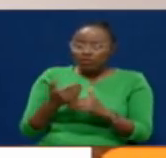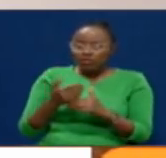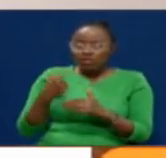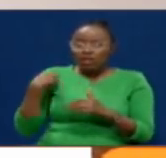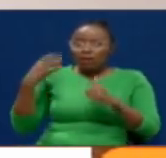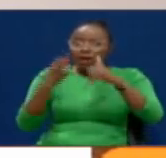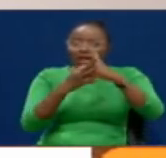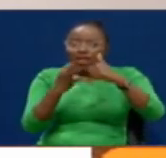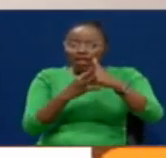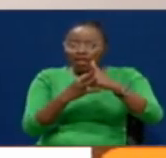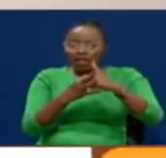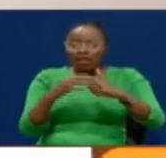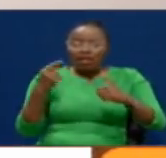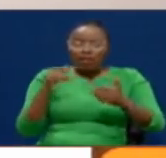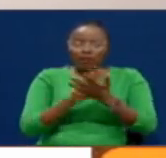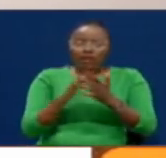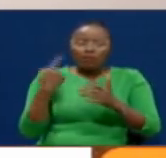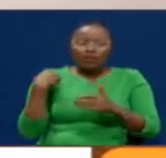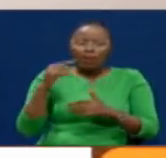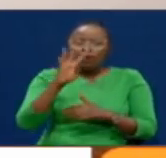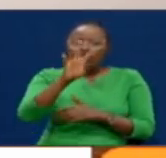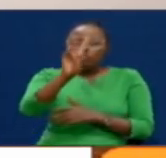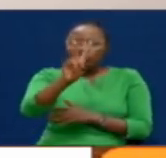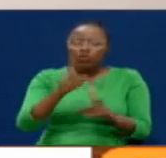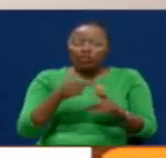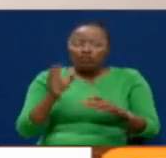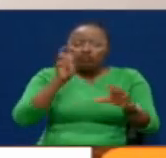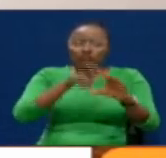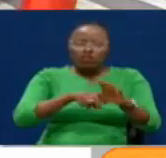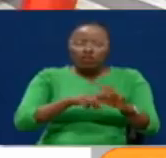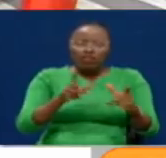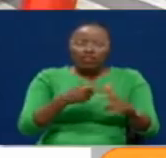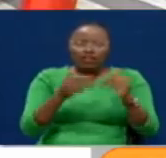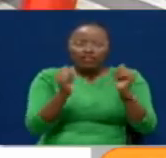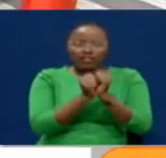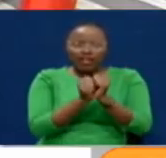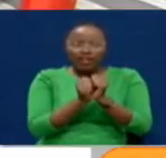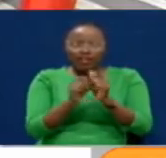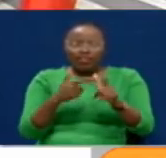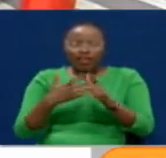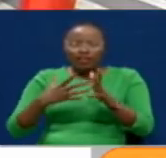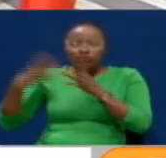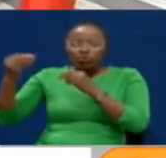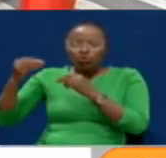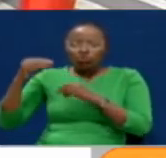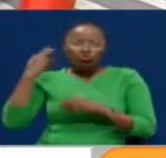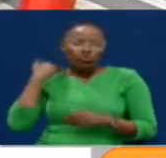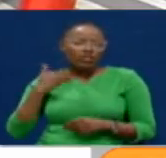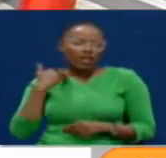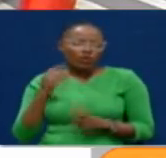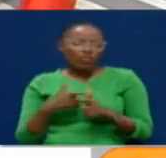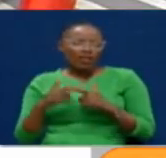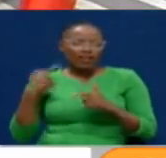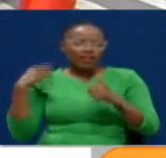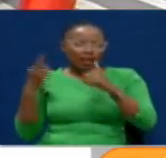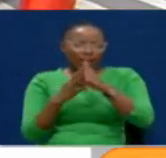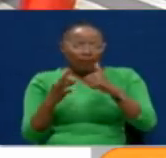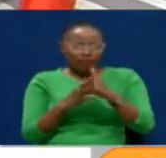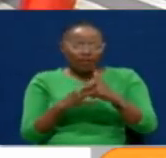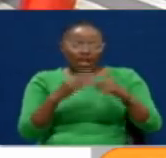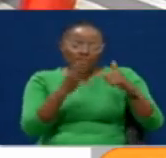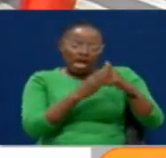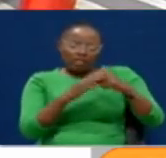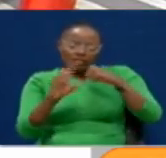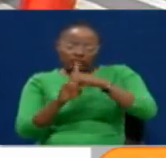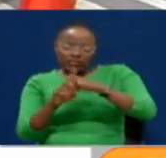8 becomes number 42. Yes. And you panda the bus, it comes at 10 a.m. and it will take you to Dandora and to Kibera, you know.